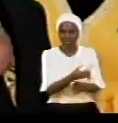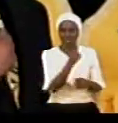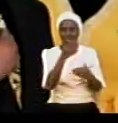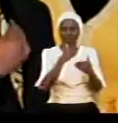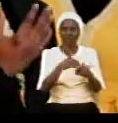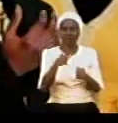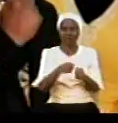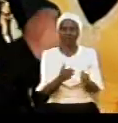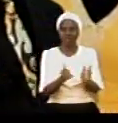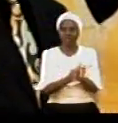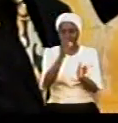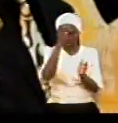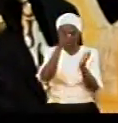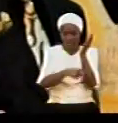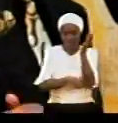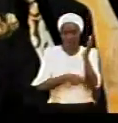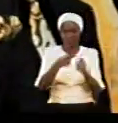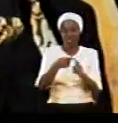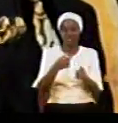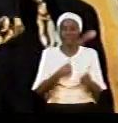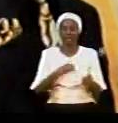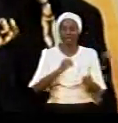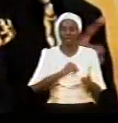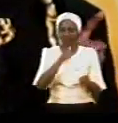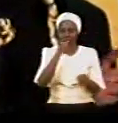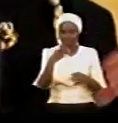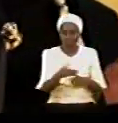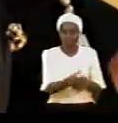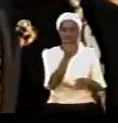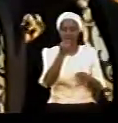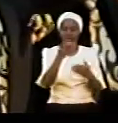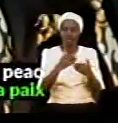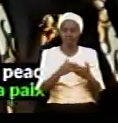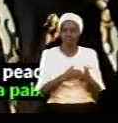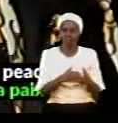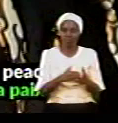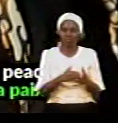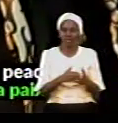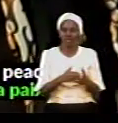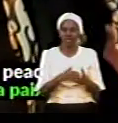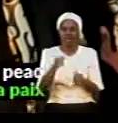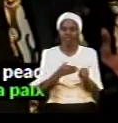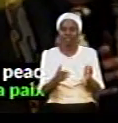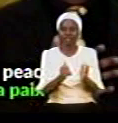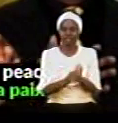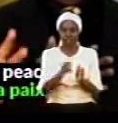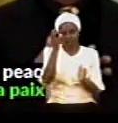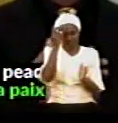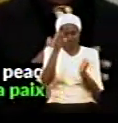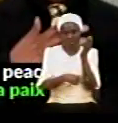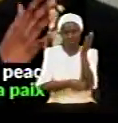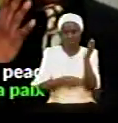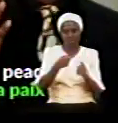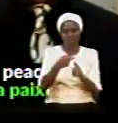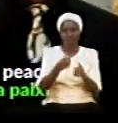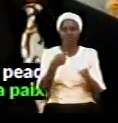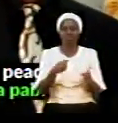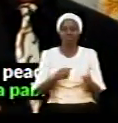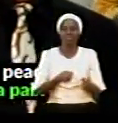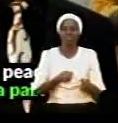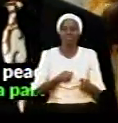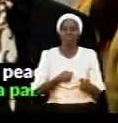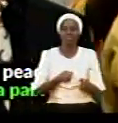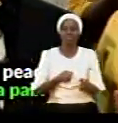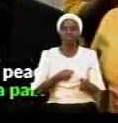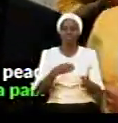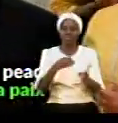back. I'm taking back everything that the devil stole from me. I'm taking back my soul. My soul. My health. My